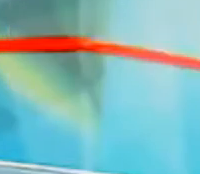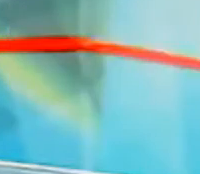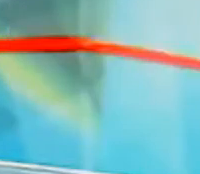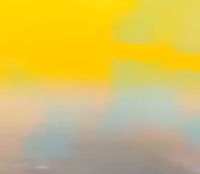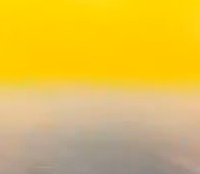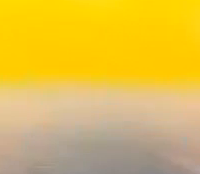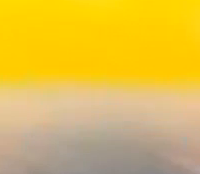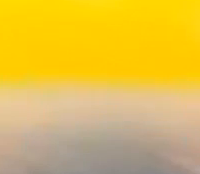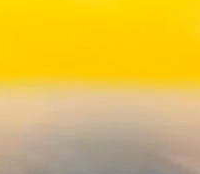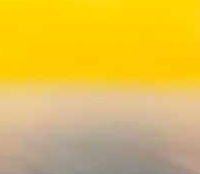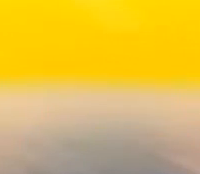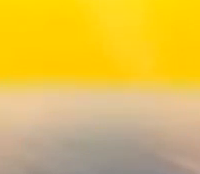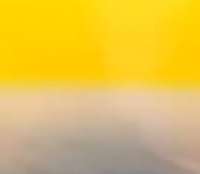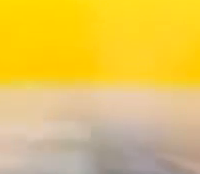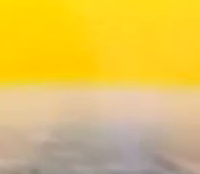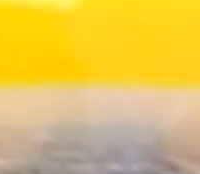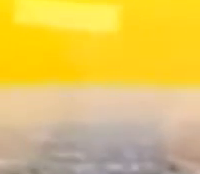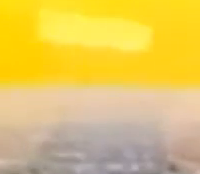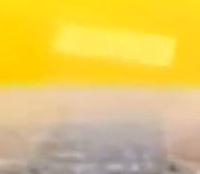break.